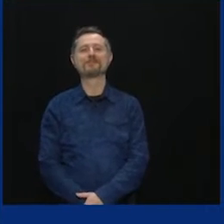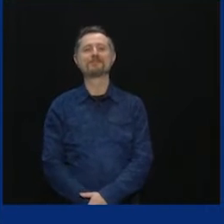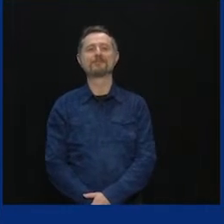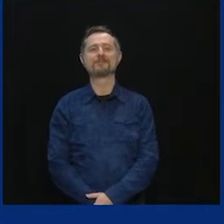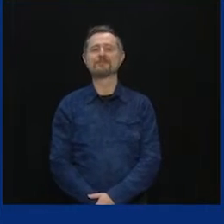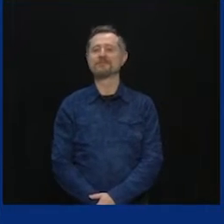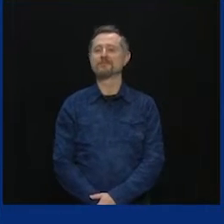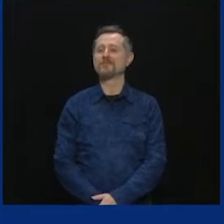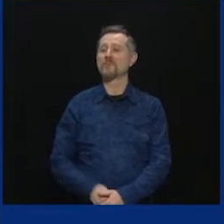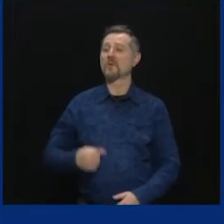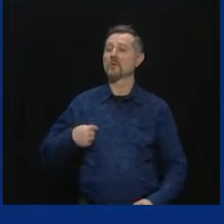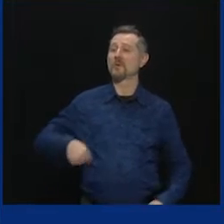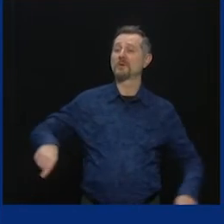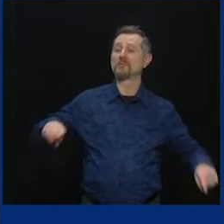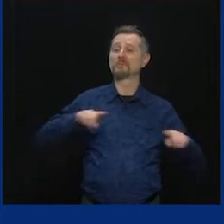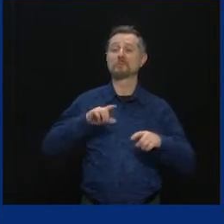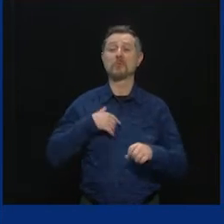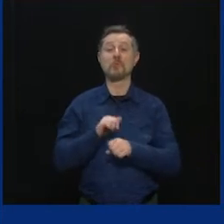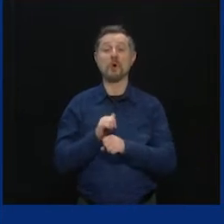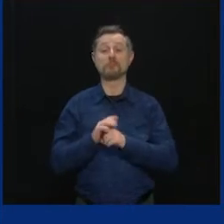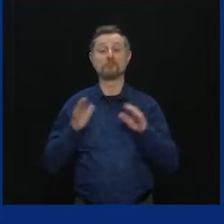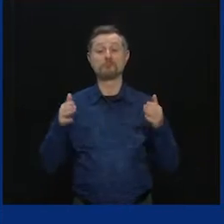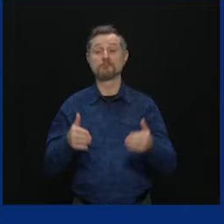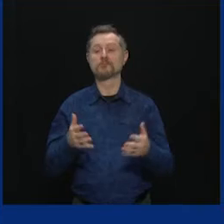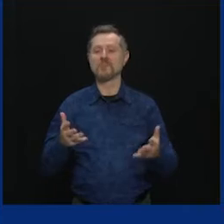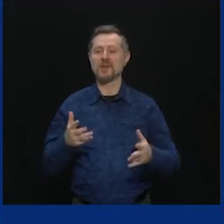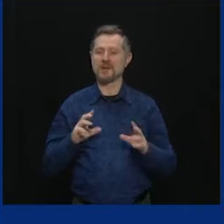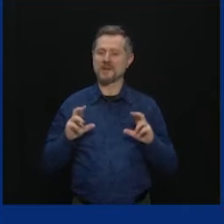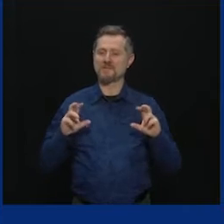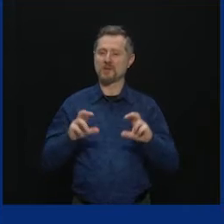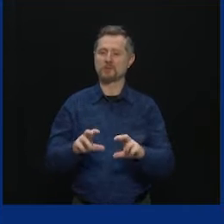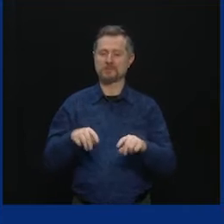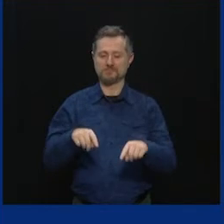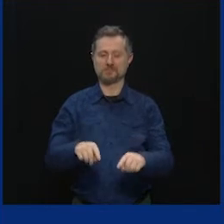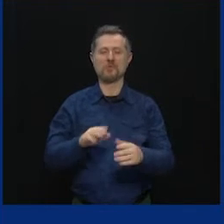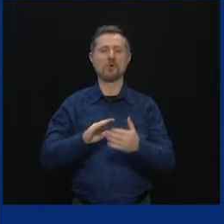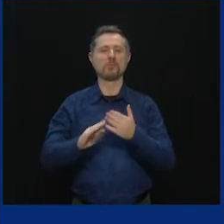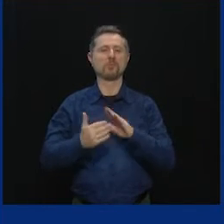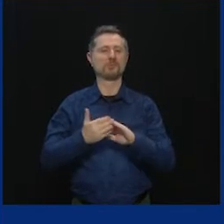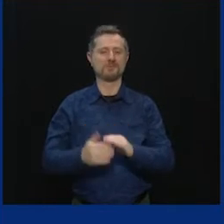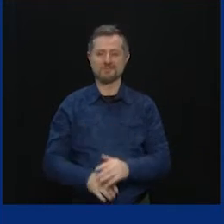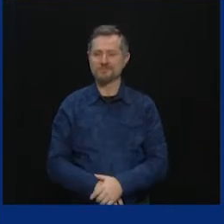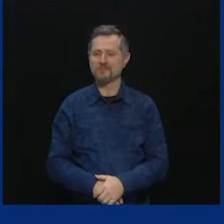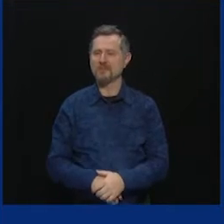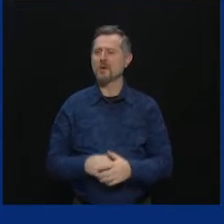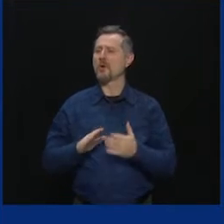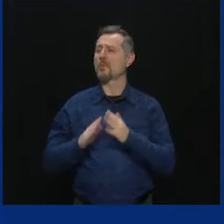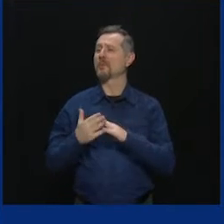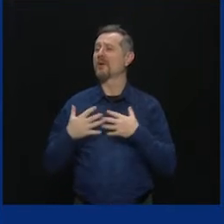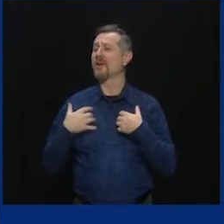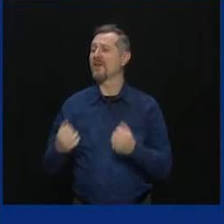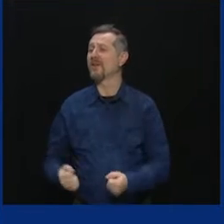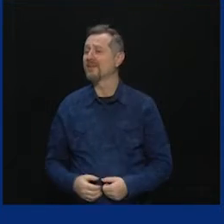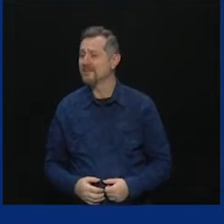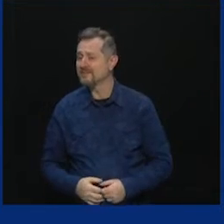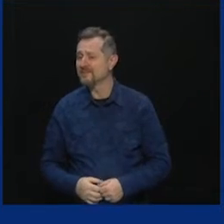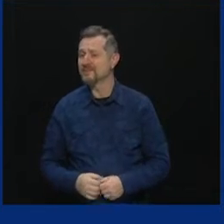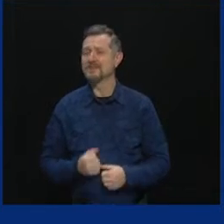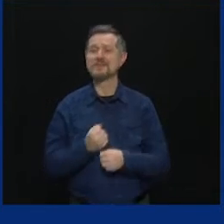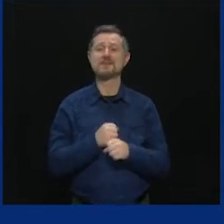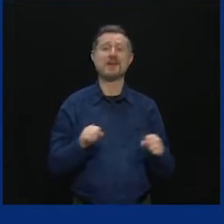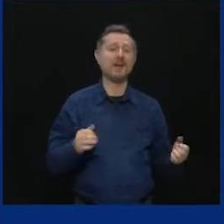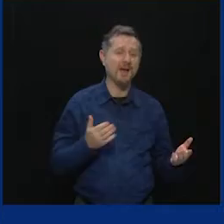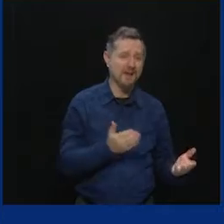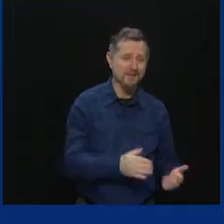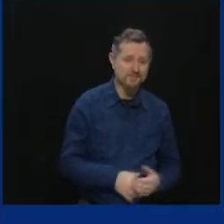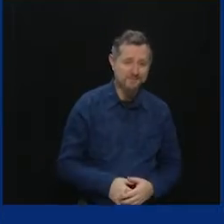an investment in community health, community safety,